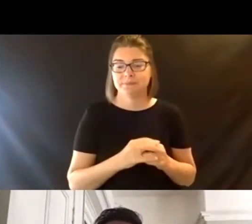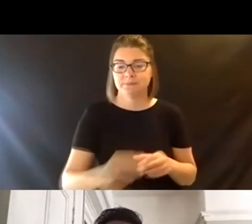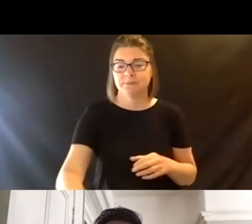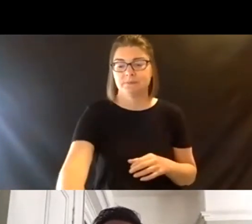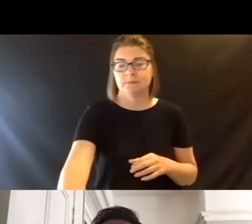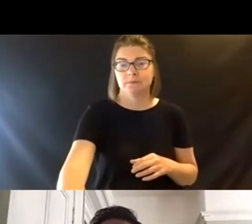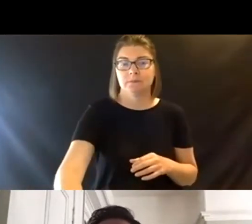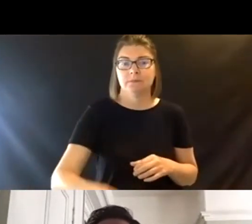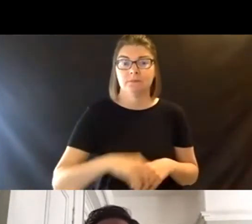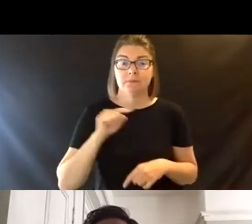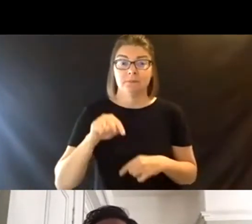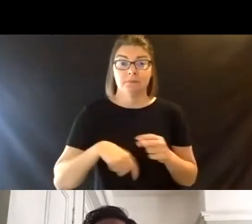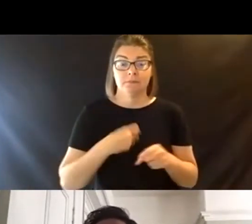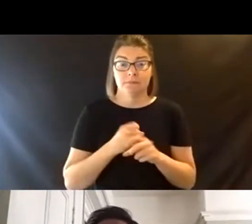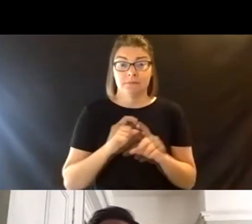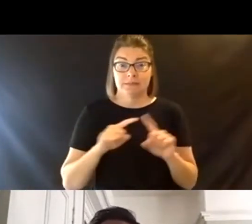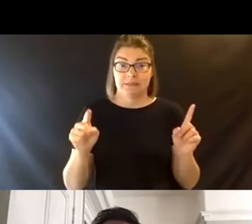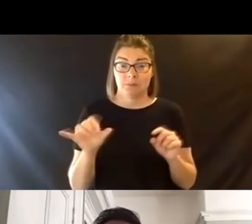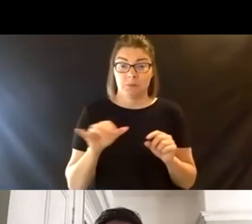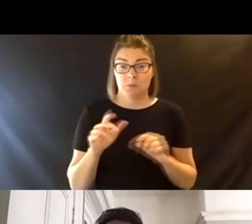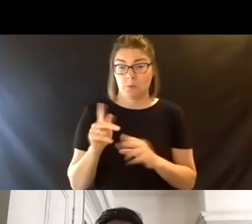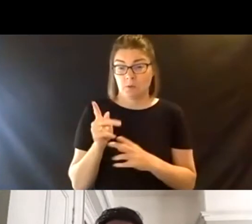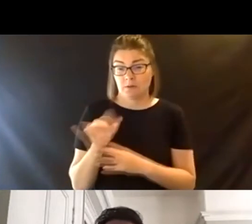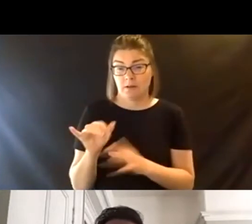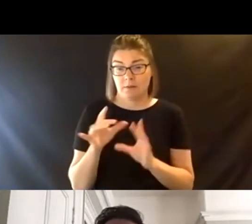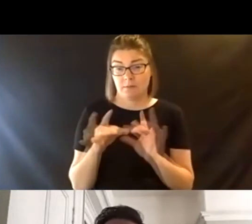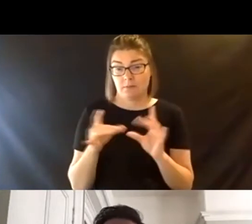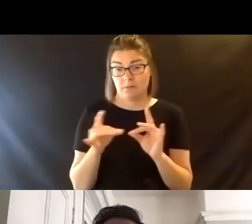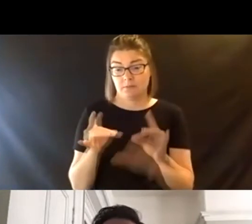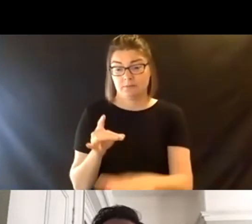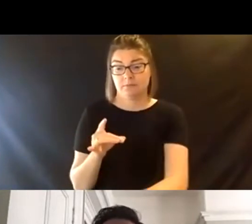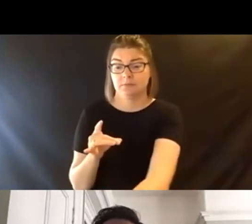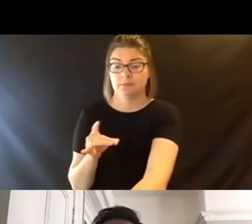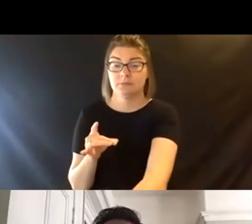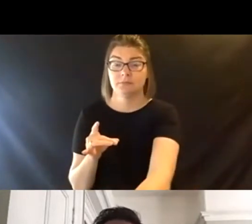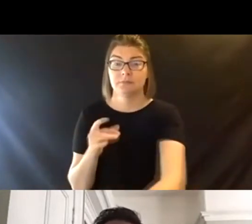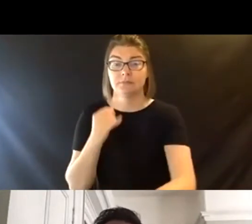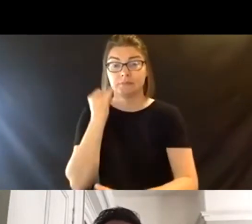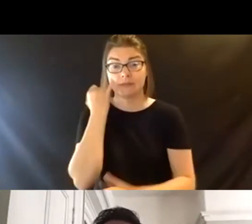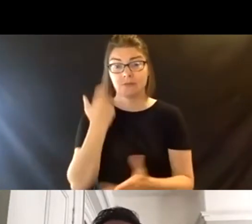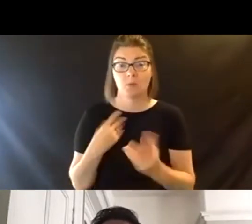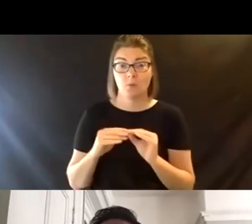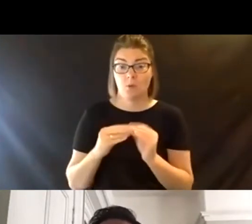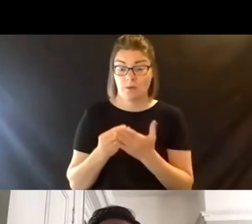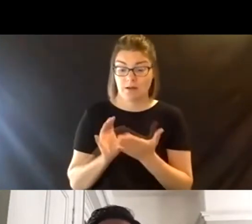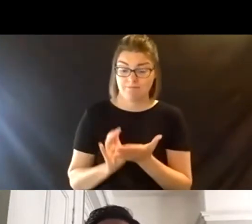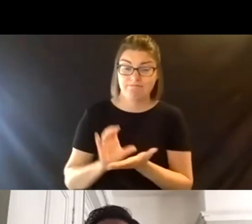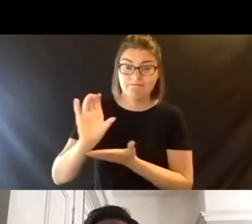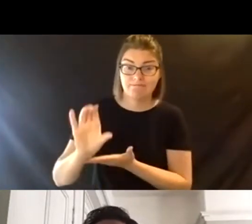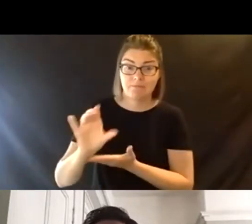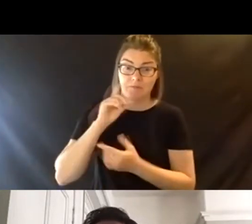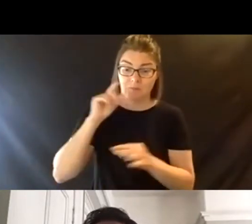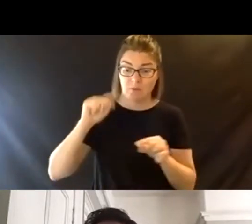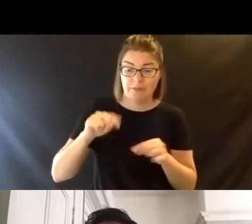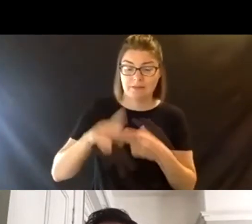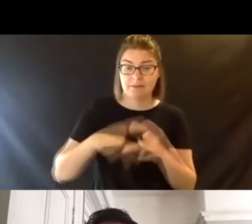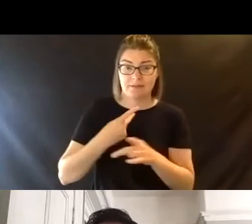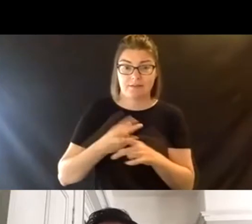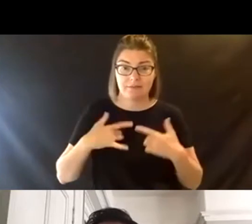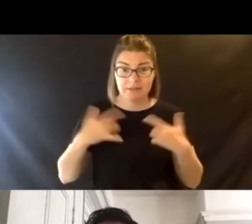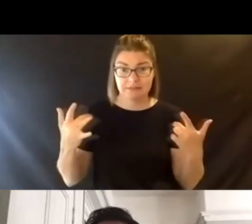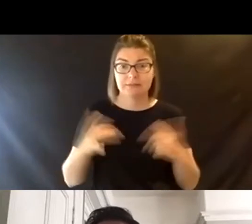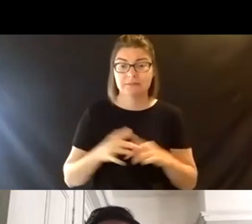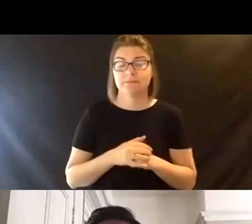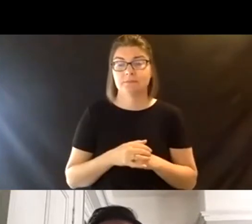year, and as Kai mentioned, it would be great if more money could be afforded towards these causes. It's nice to